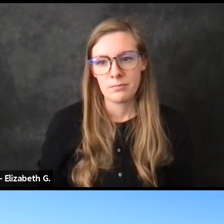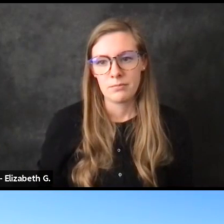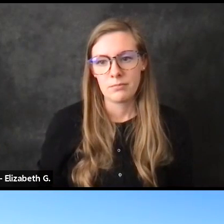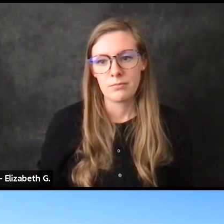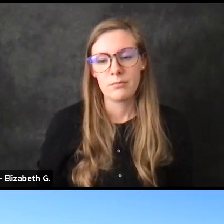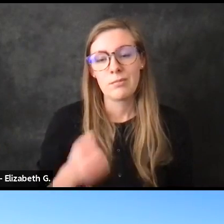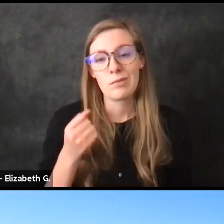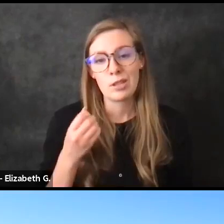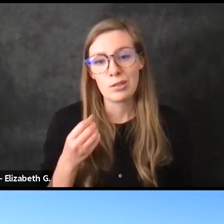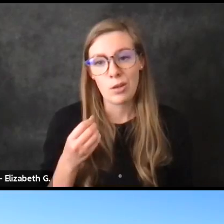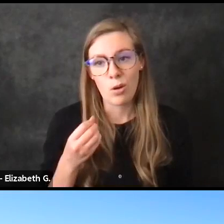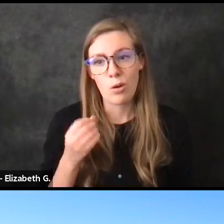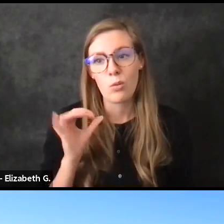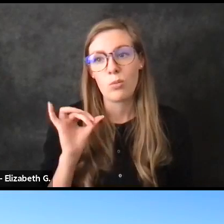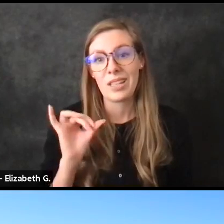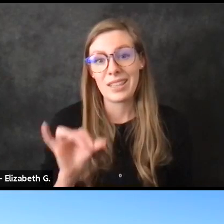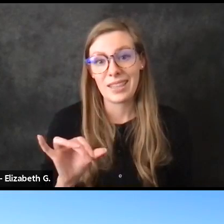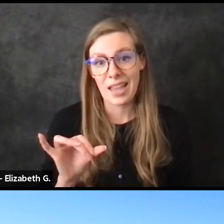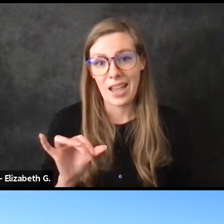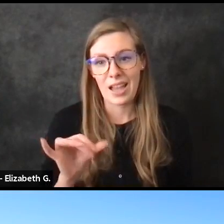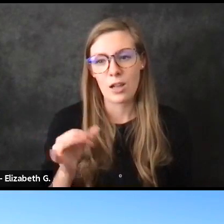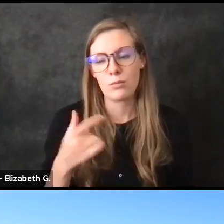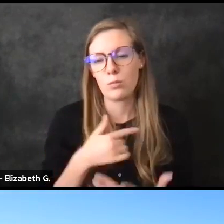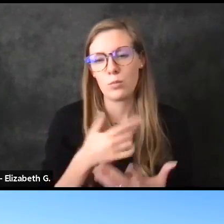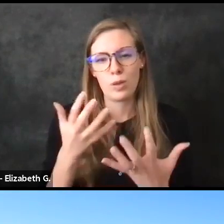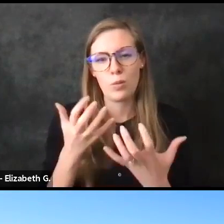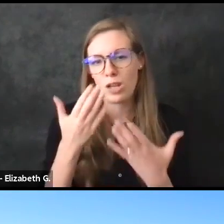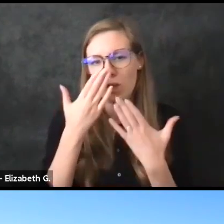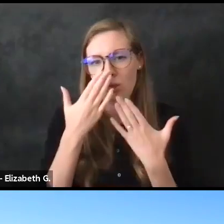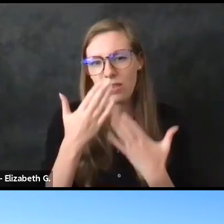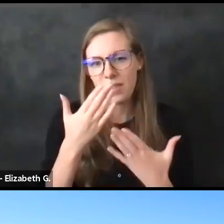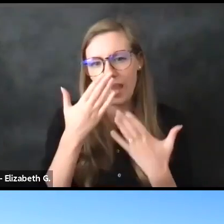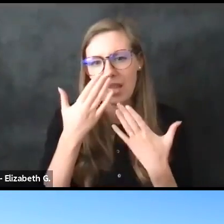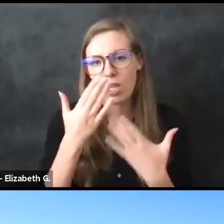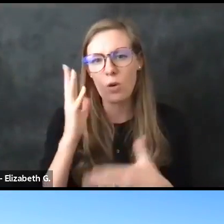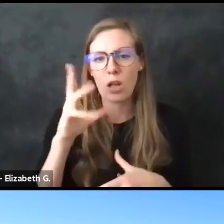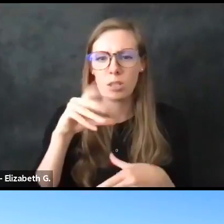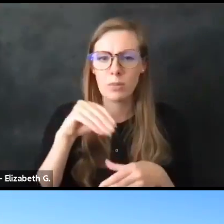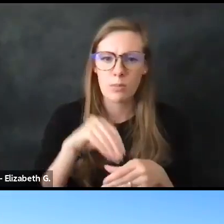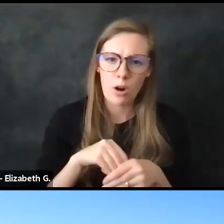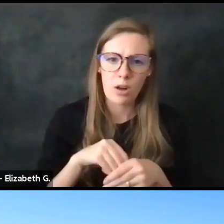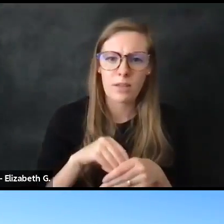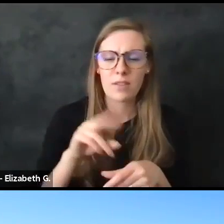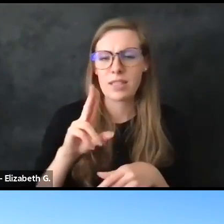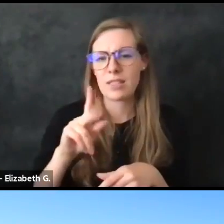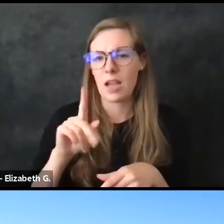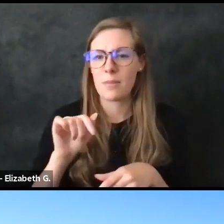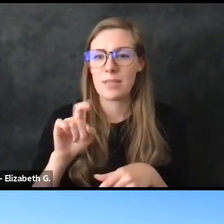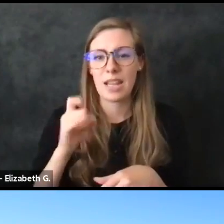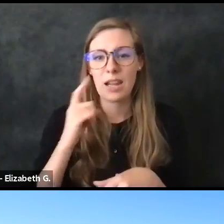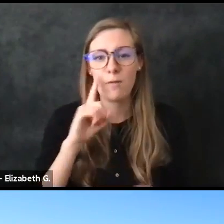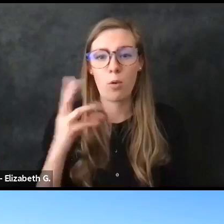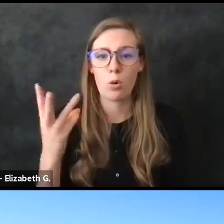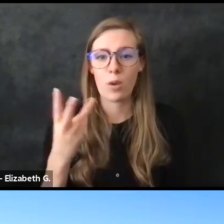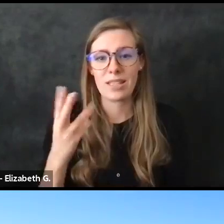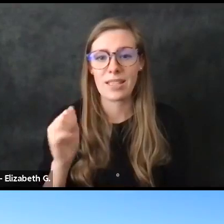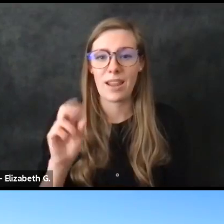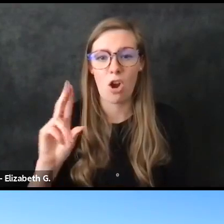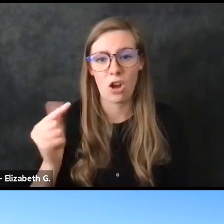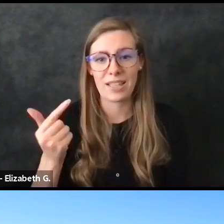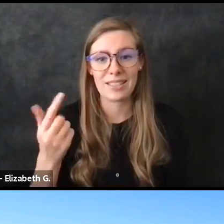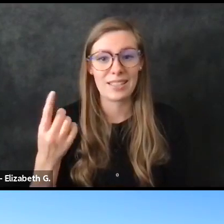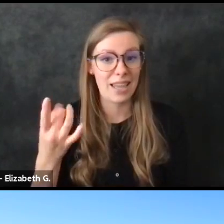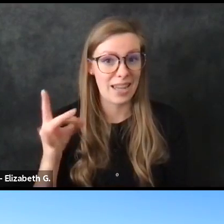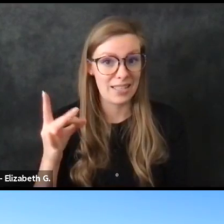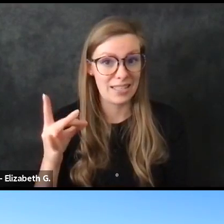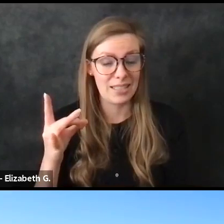with that, we want to thank you all for taking part in this COVID update for Wednesday, August 18th. We want to remind everyone that